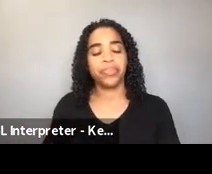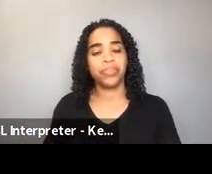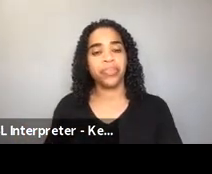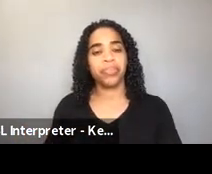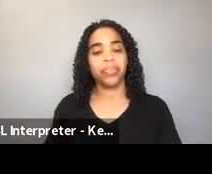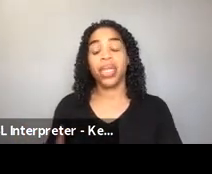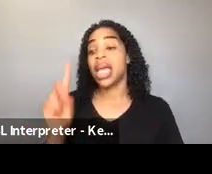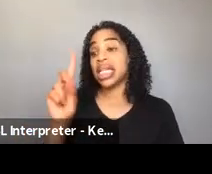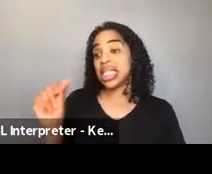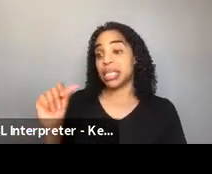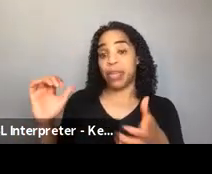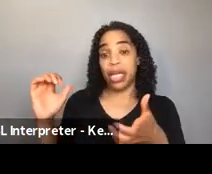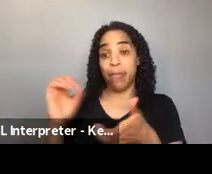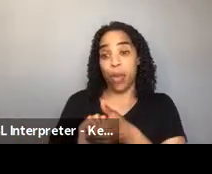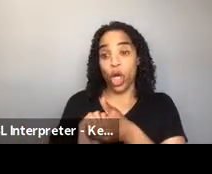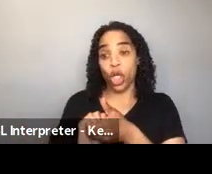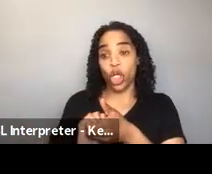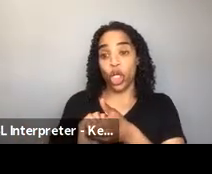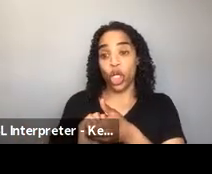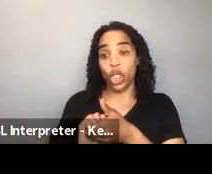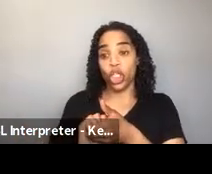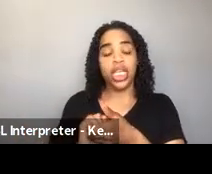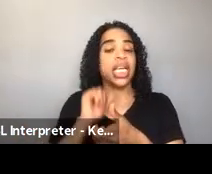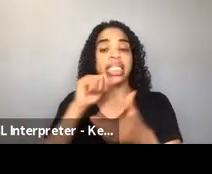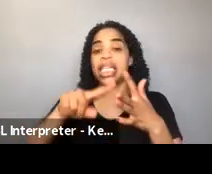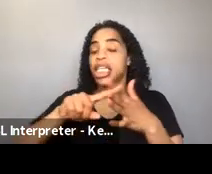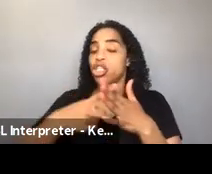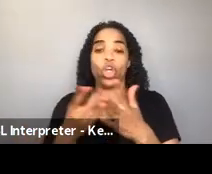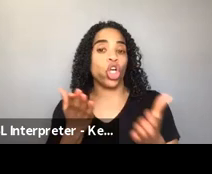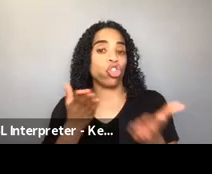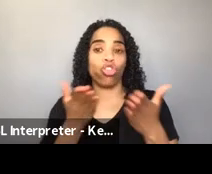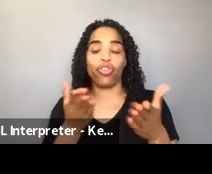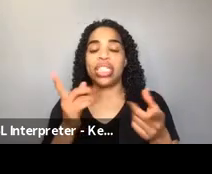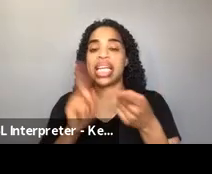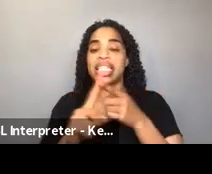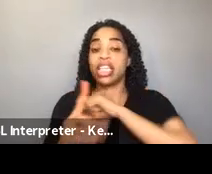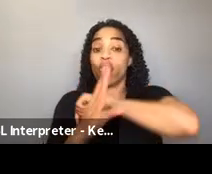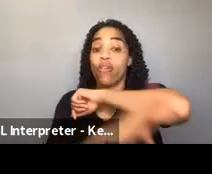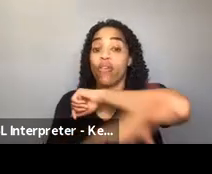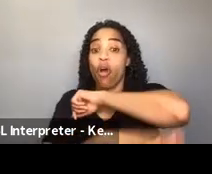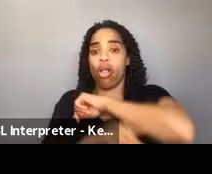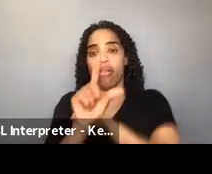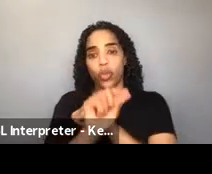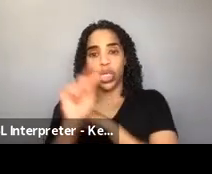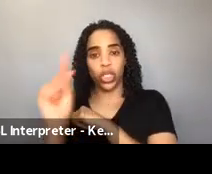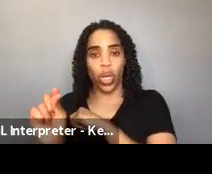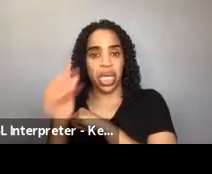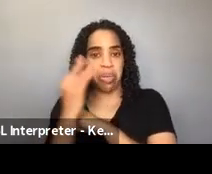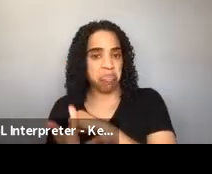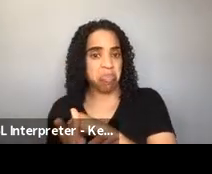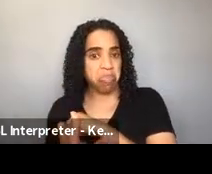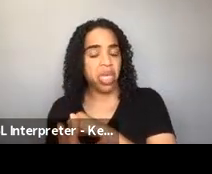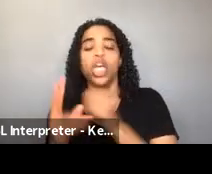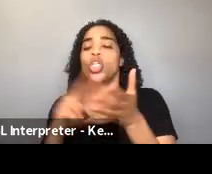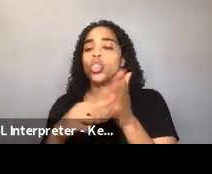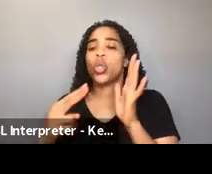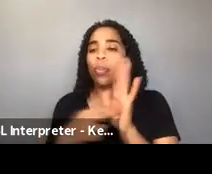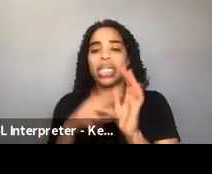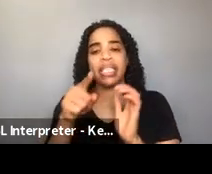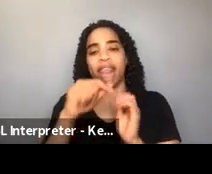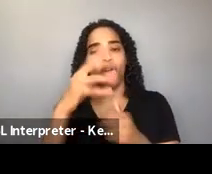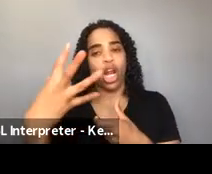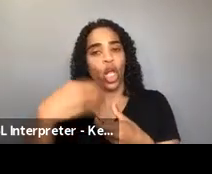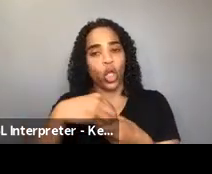disability partners did not begin delivering service until the fall of 2020. So they are not included in the